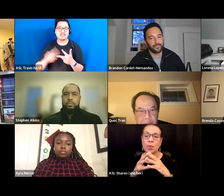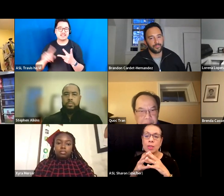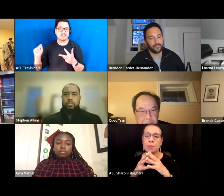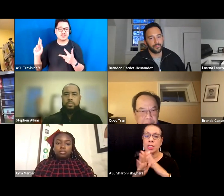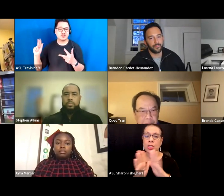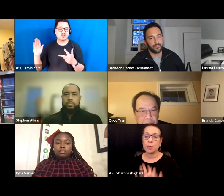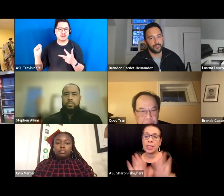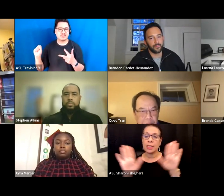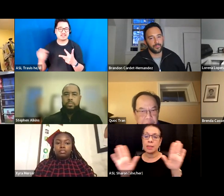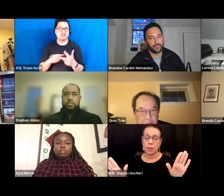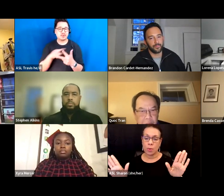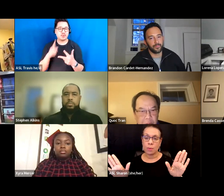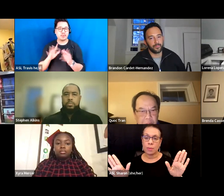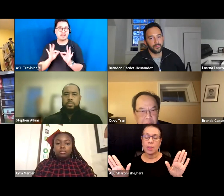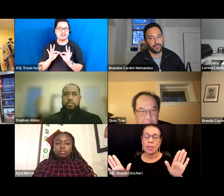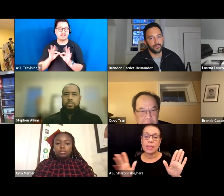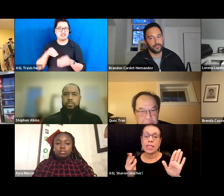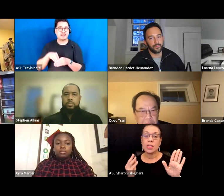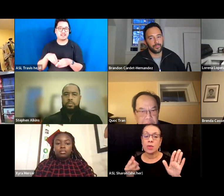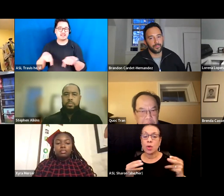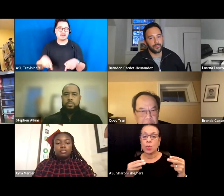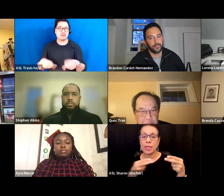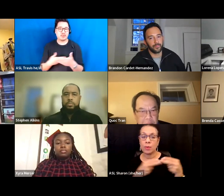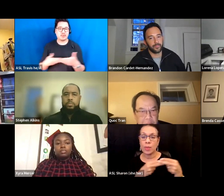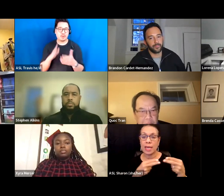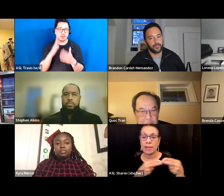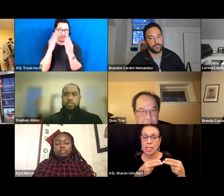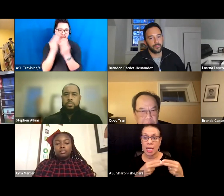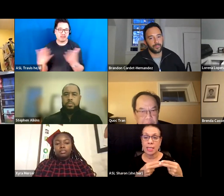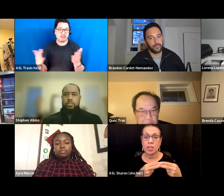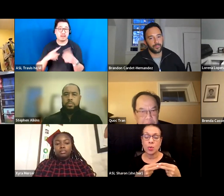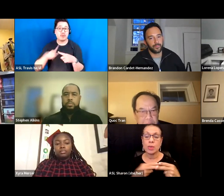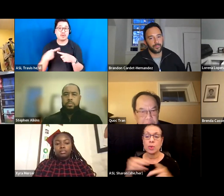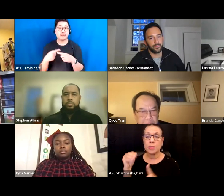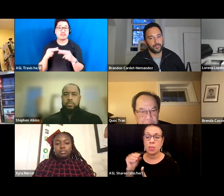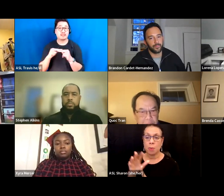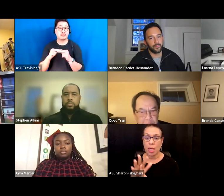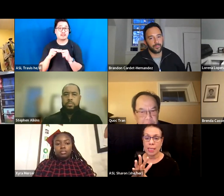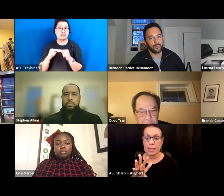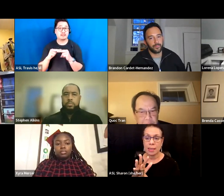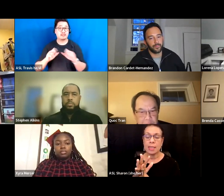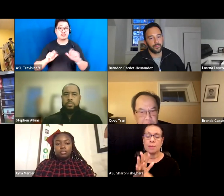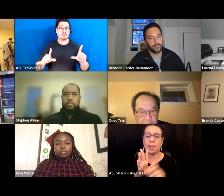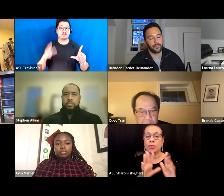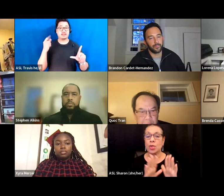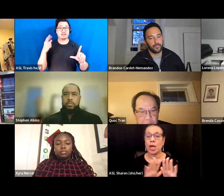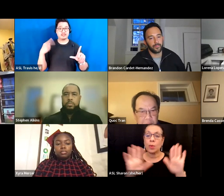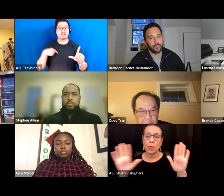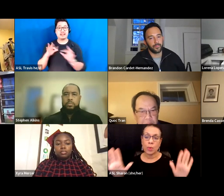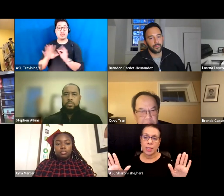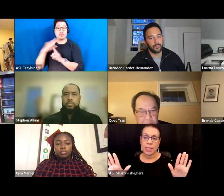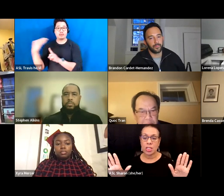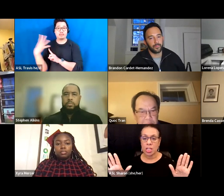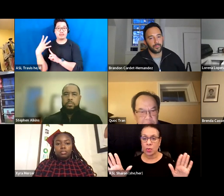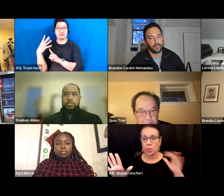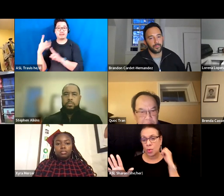we will be interpreting in the main room letting you know when we have slides we will be but if not